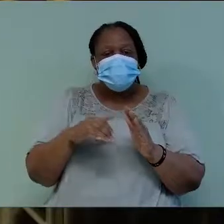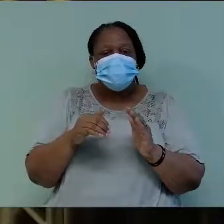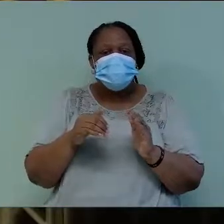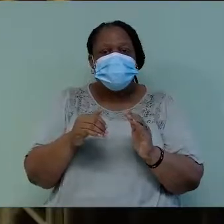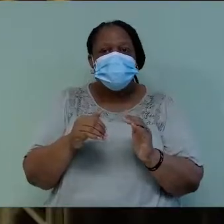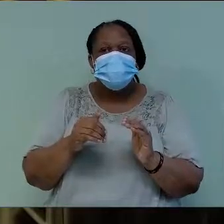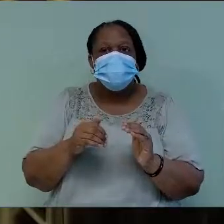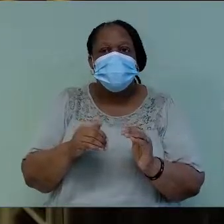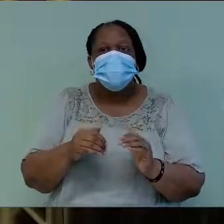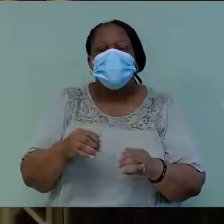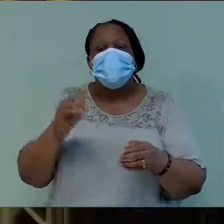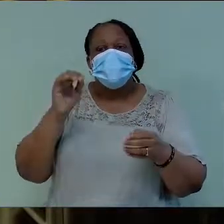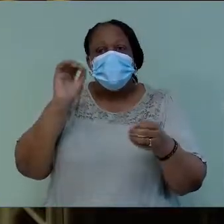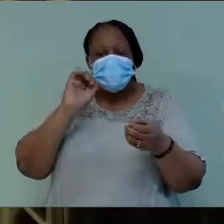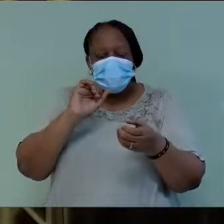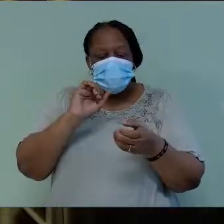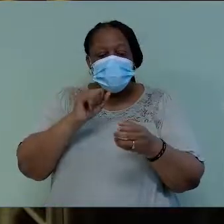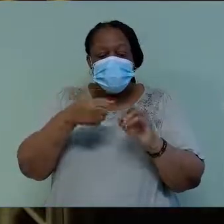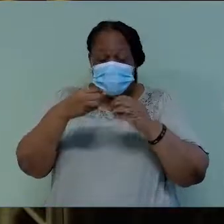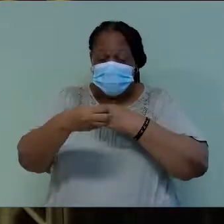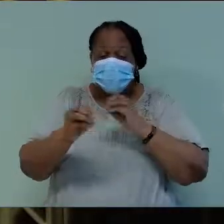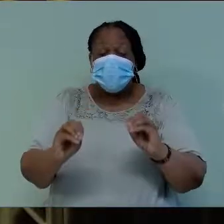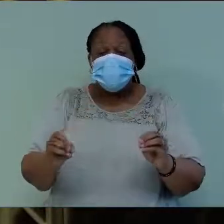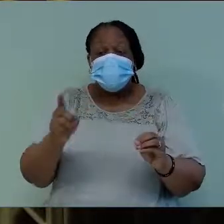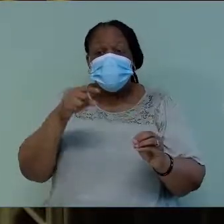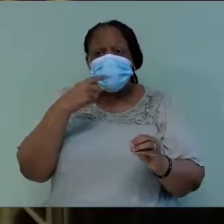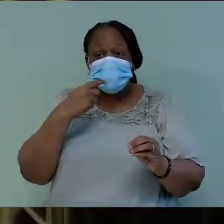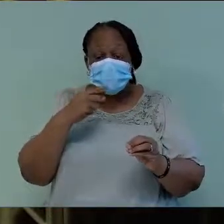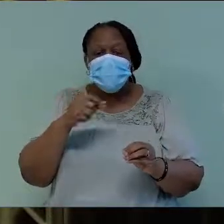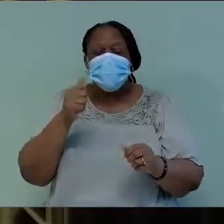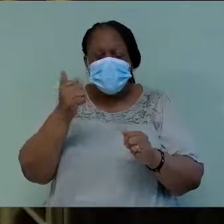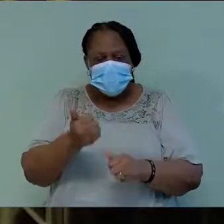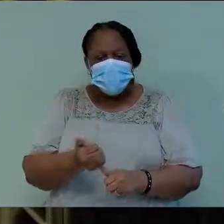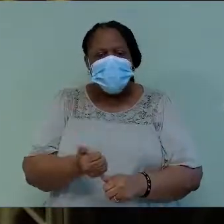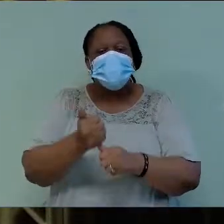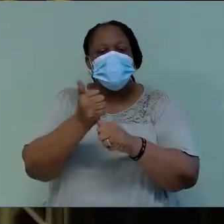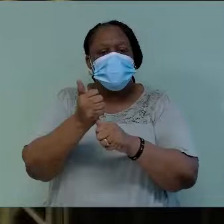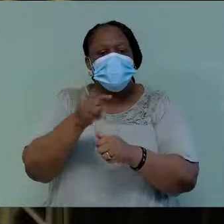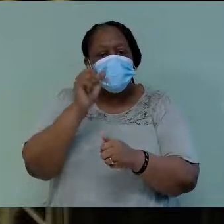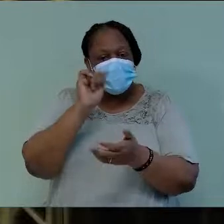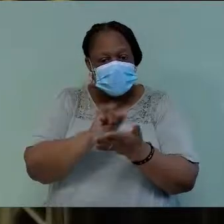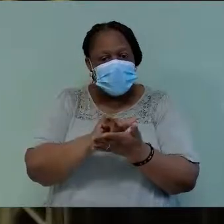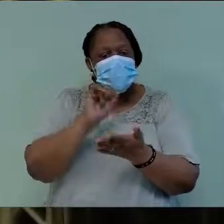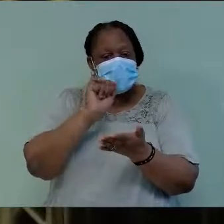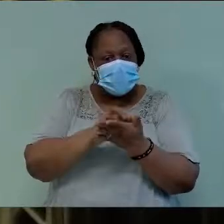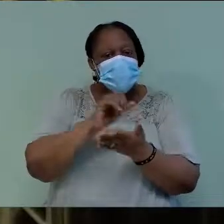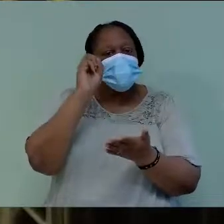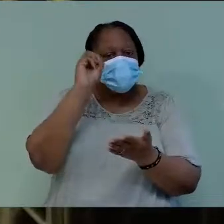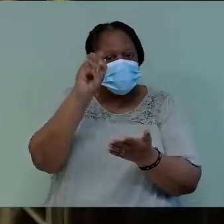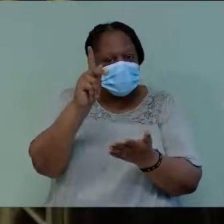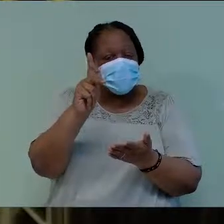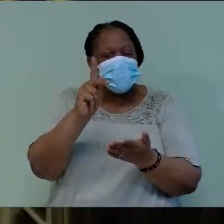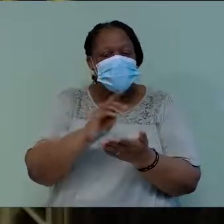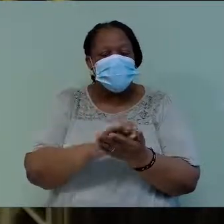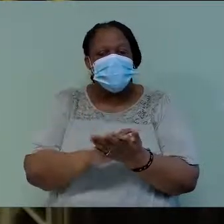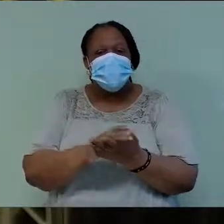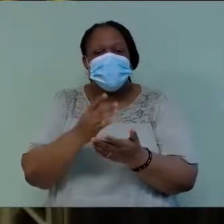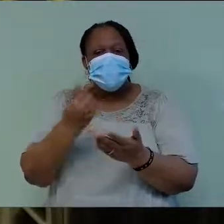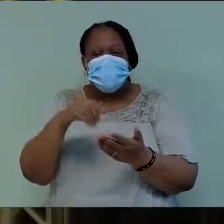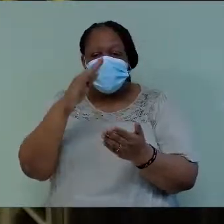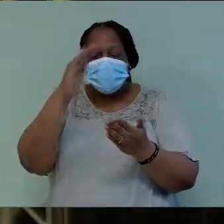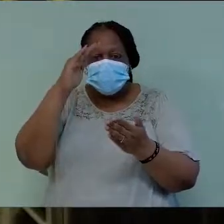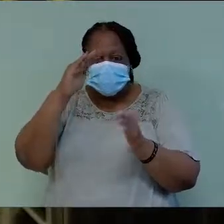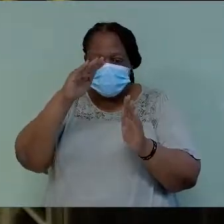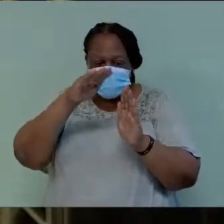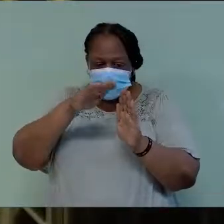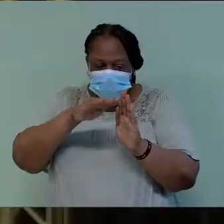has indicated to these employers that we will support their proposal of a temporary reduction in